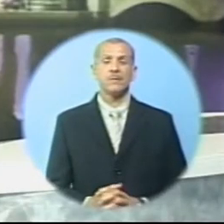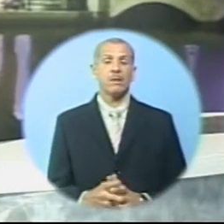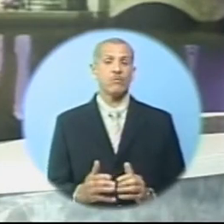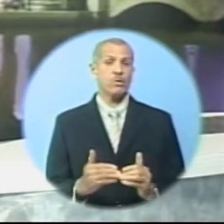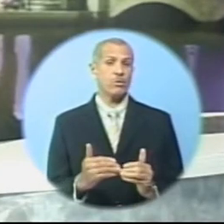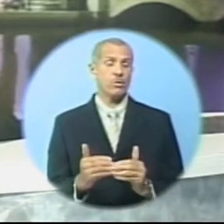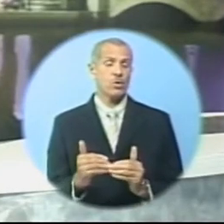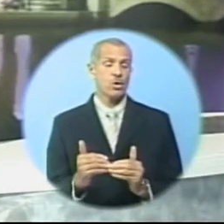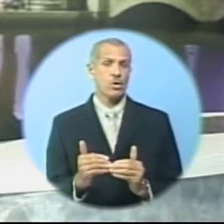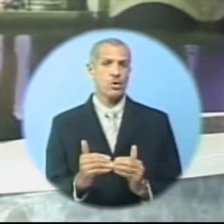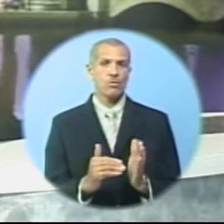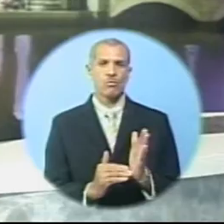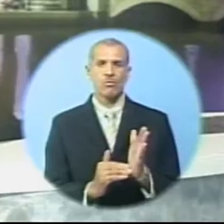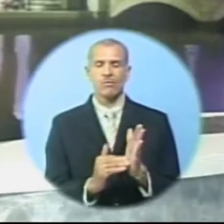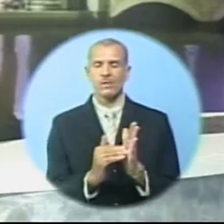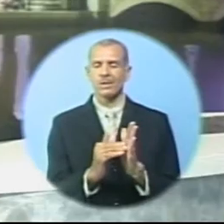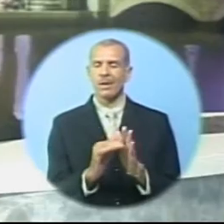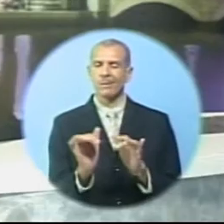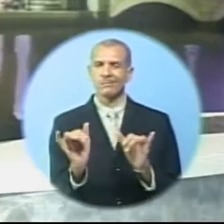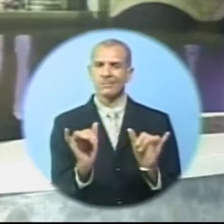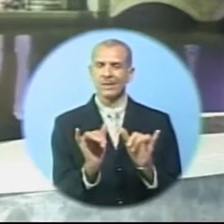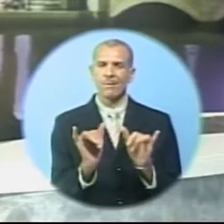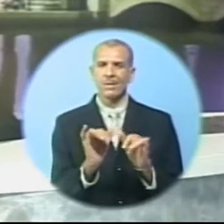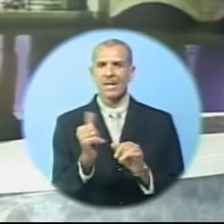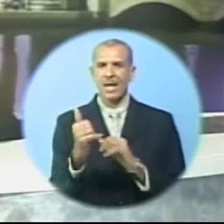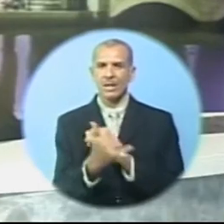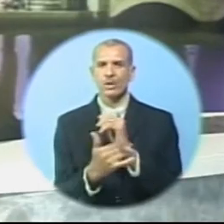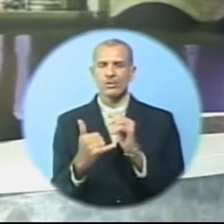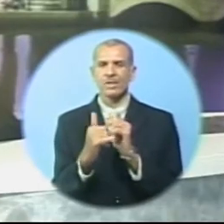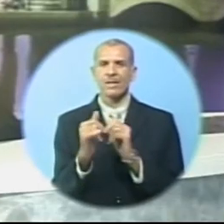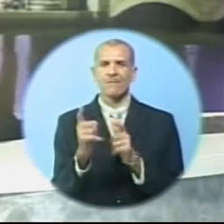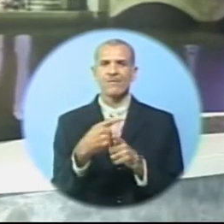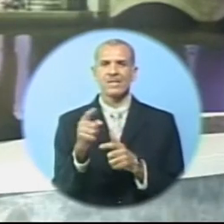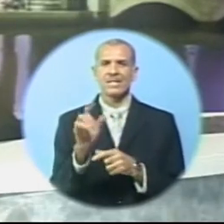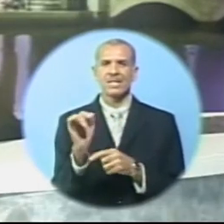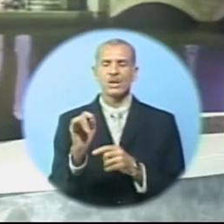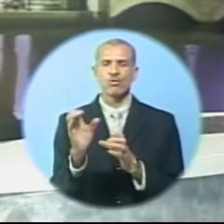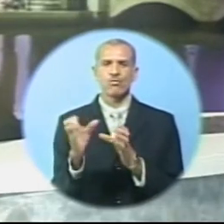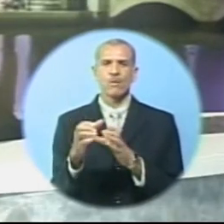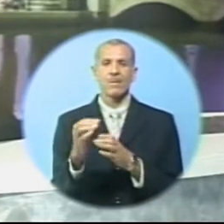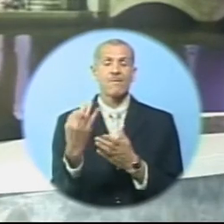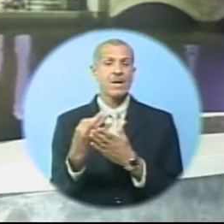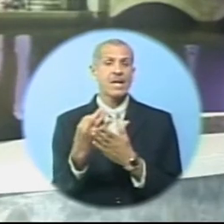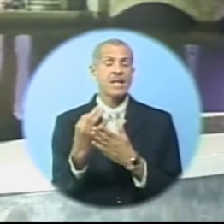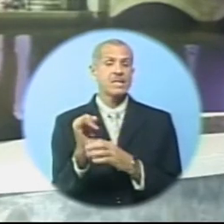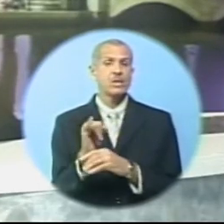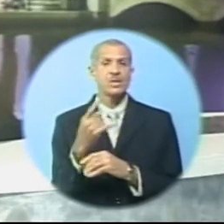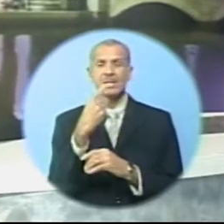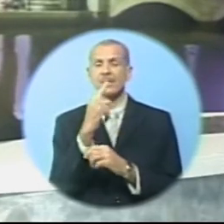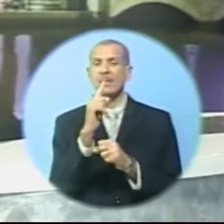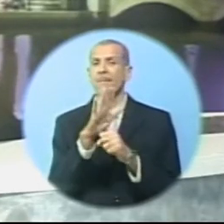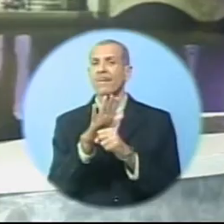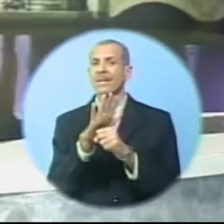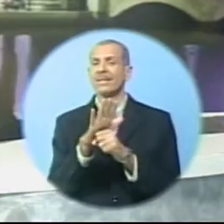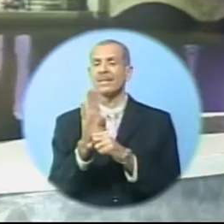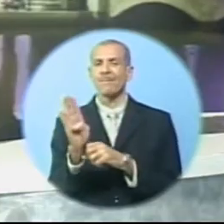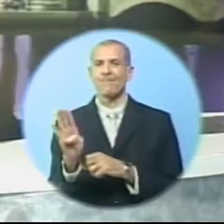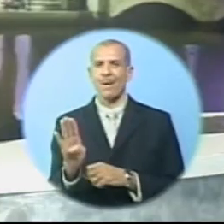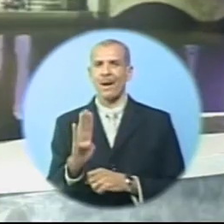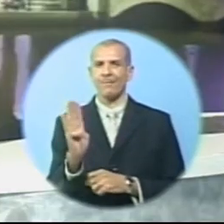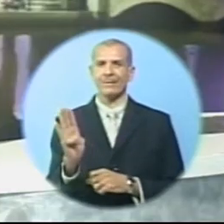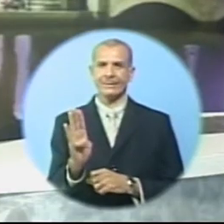Though growth has not been on par with other countries in the First Citizens Group, that financial institution says it remains committed to